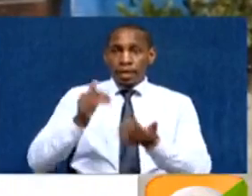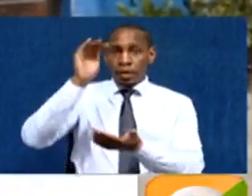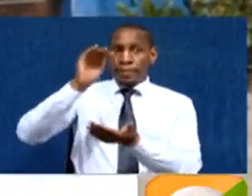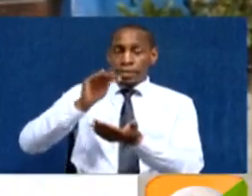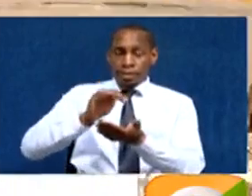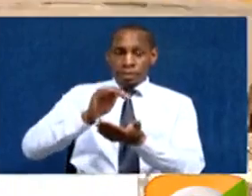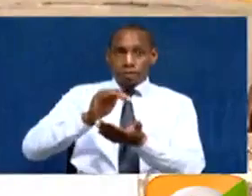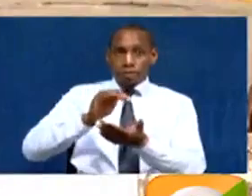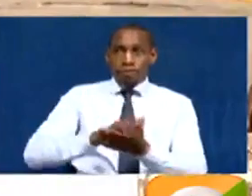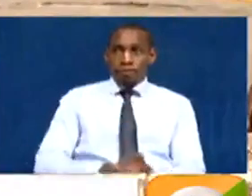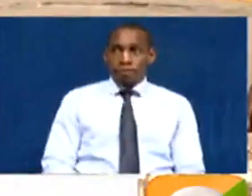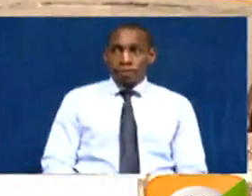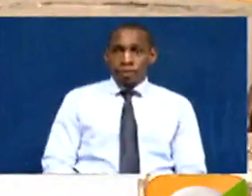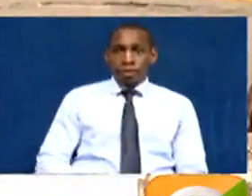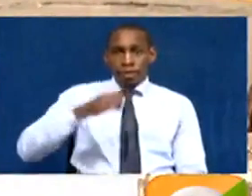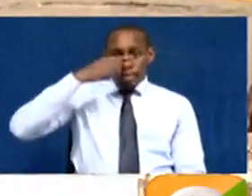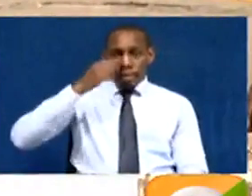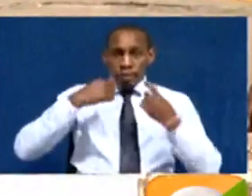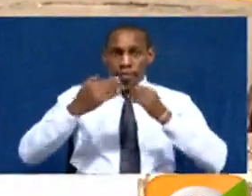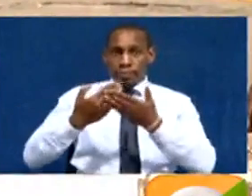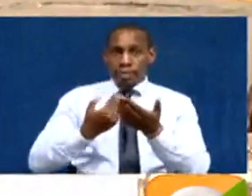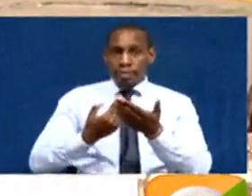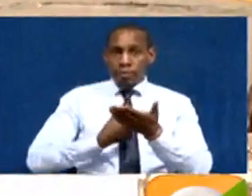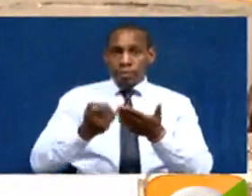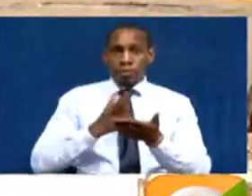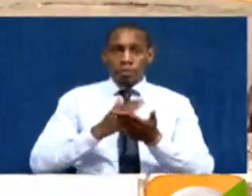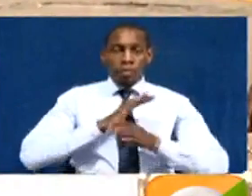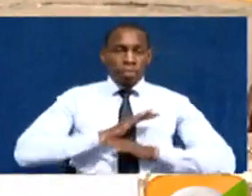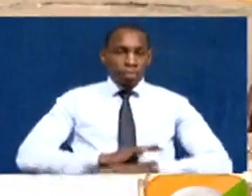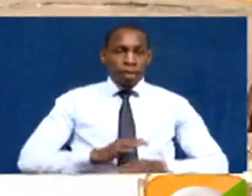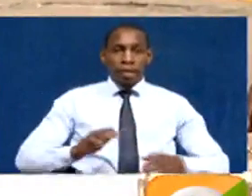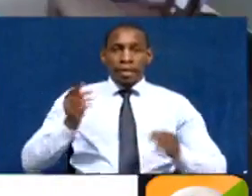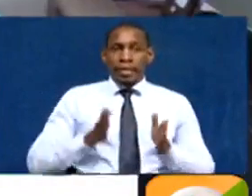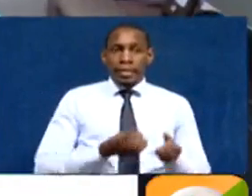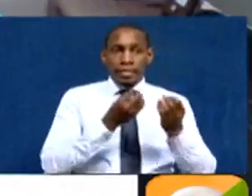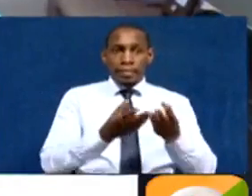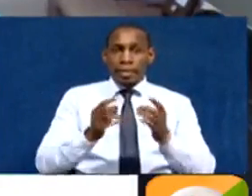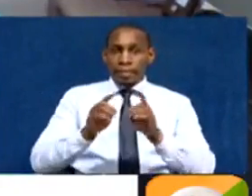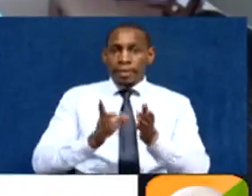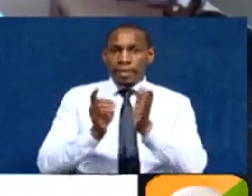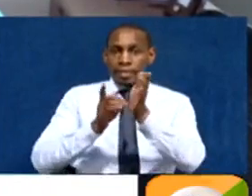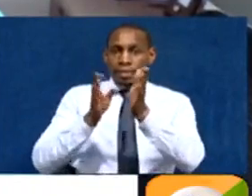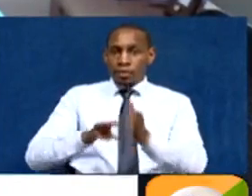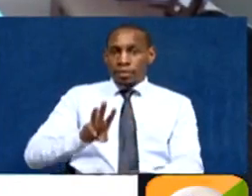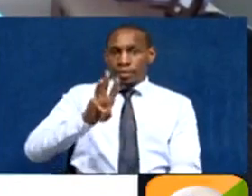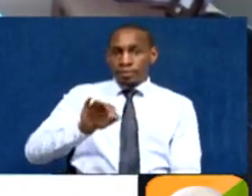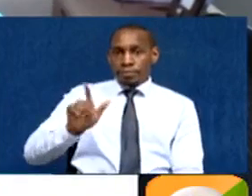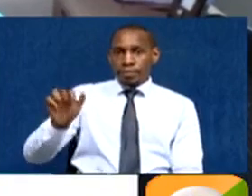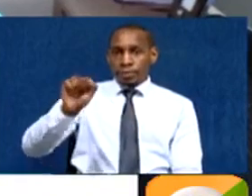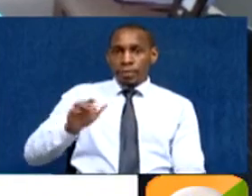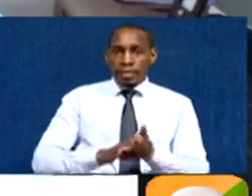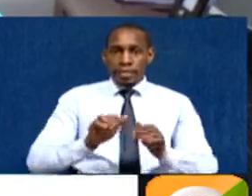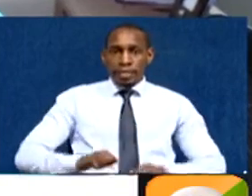imepungua vilivyo. Kagwe's announcement last week brought a sigh of relief for many Kenyans. But Dr. Willis Akhwale, the chairperson